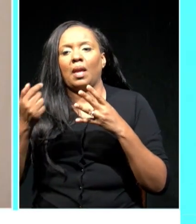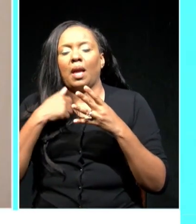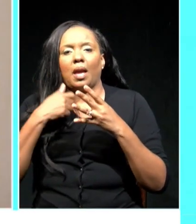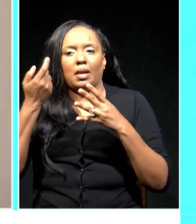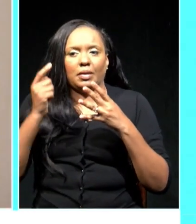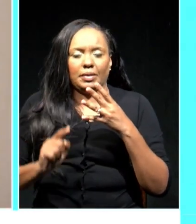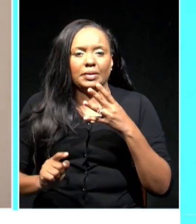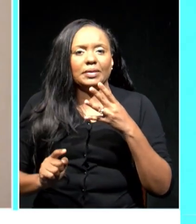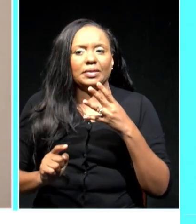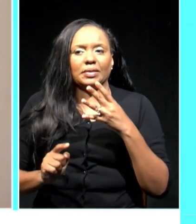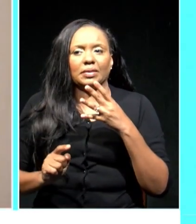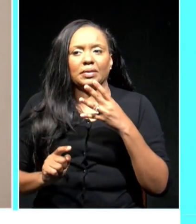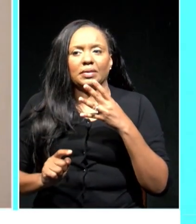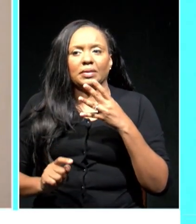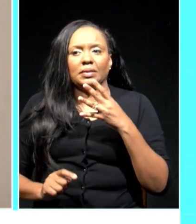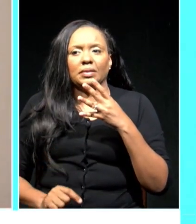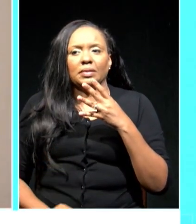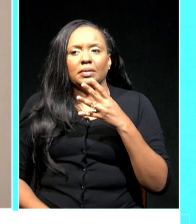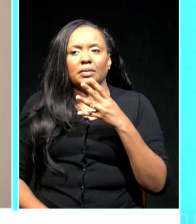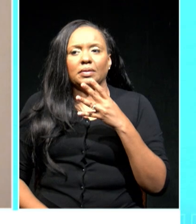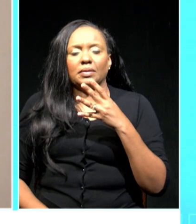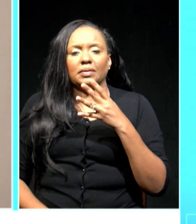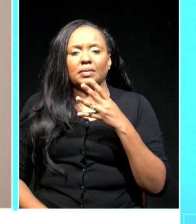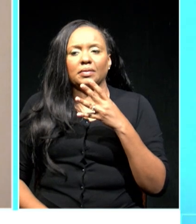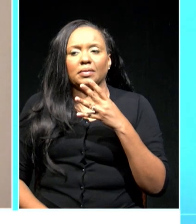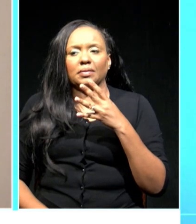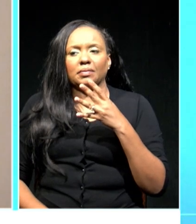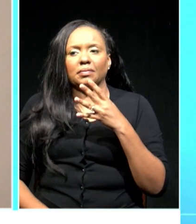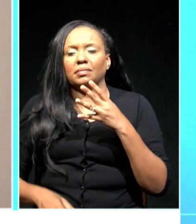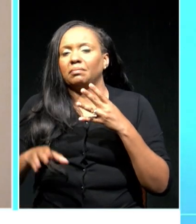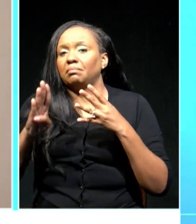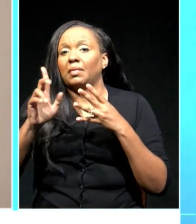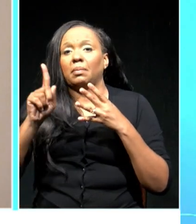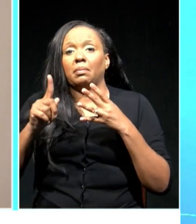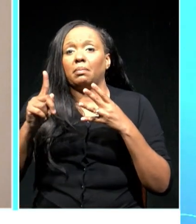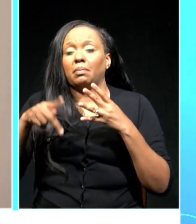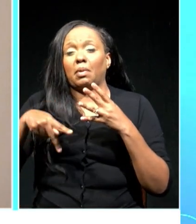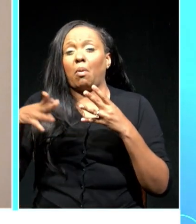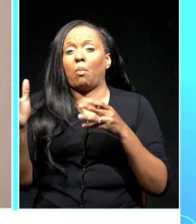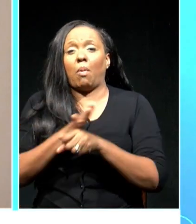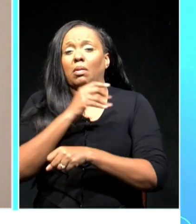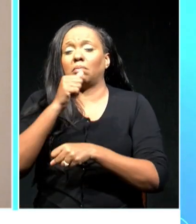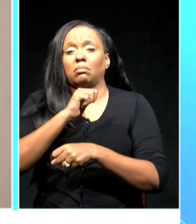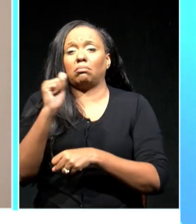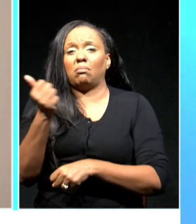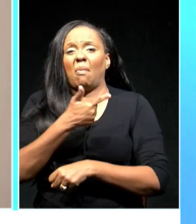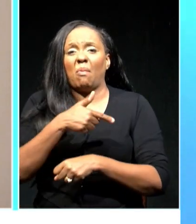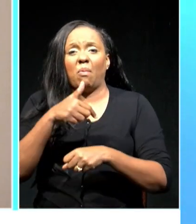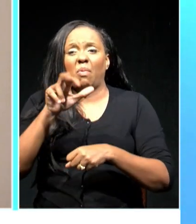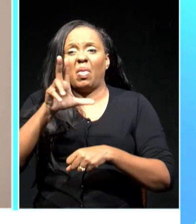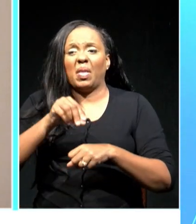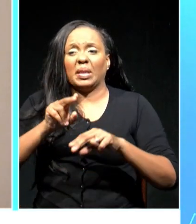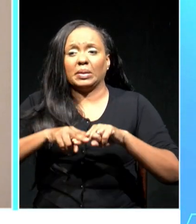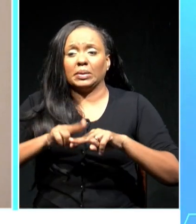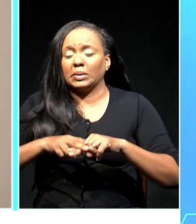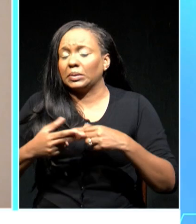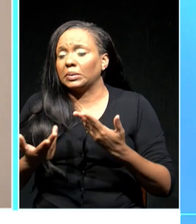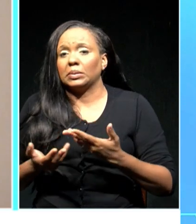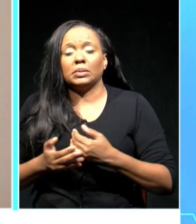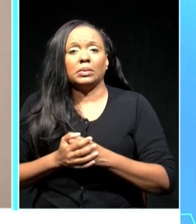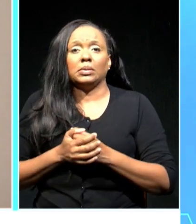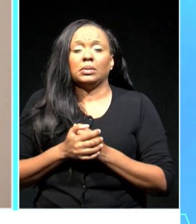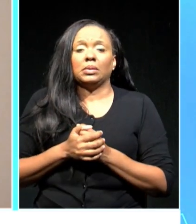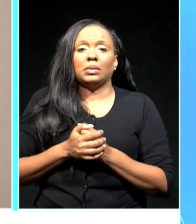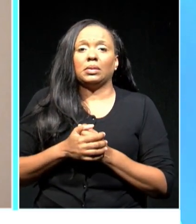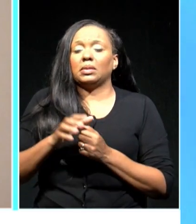the Democratic Barbados Party taking all 30 seats, the inability of the Democratic Party to return its more traditional seats, and we